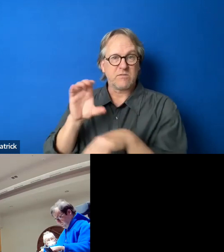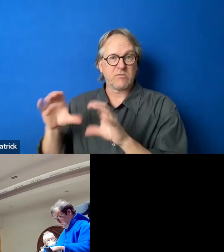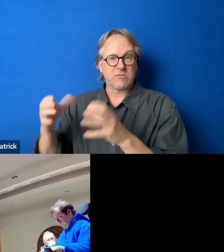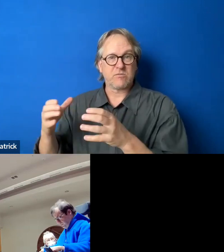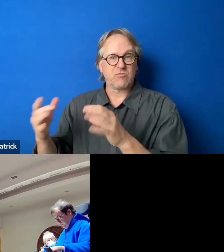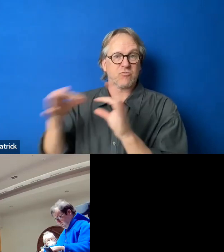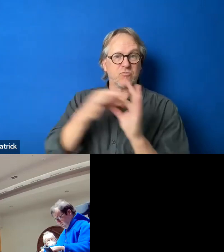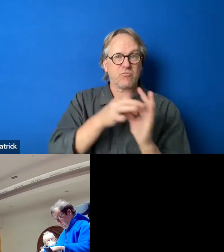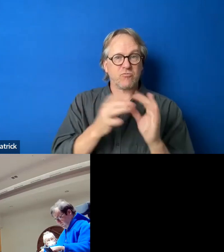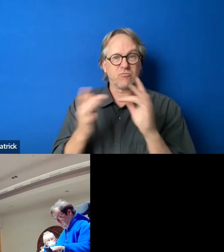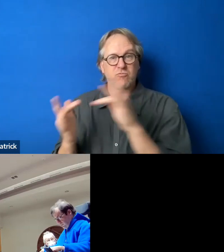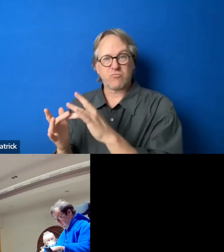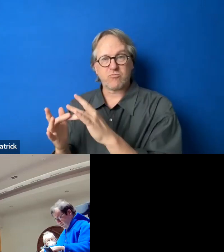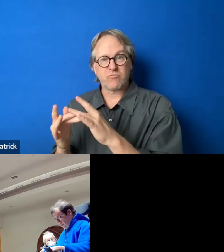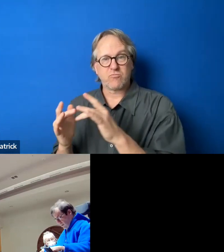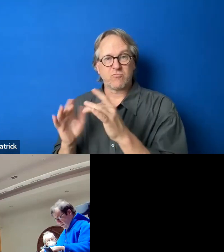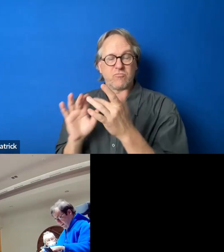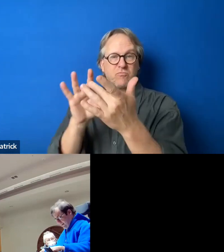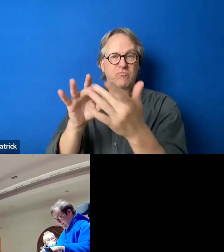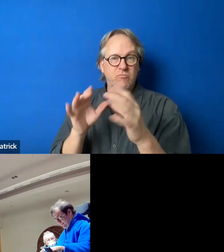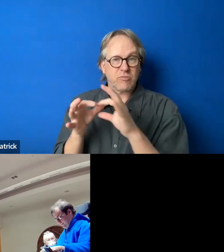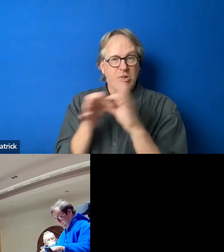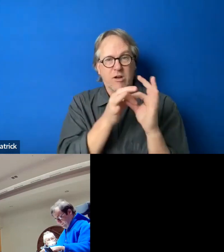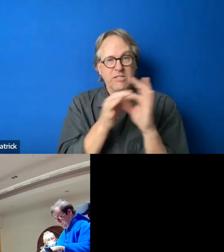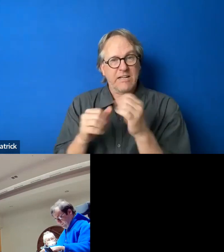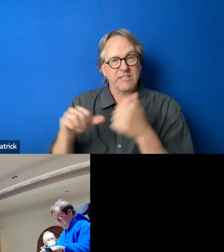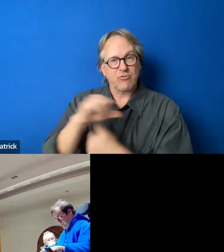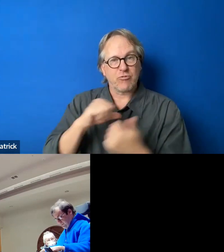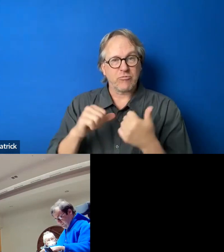other for mutual support around issues.